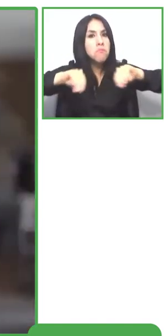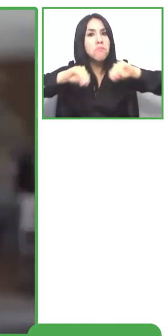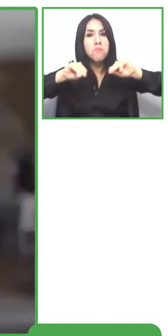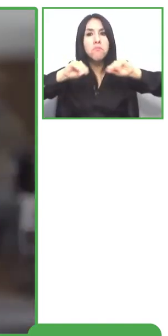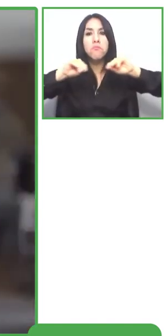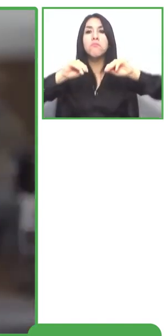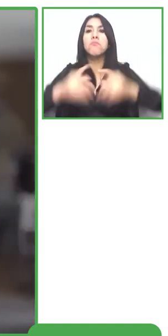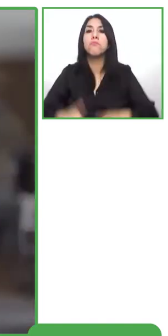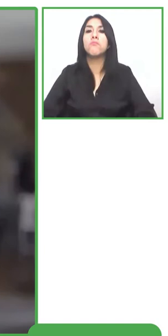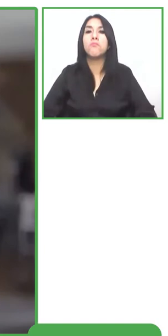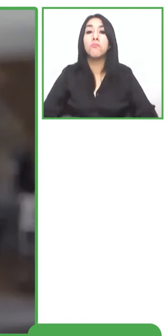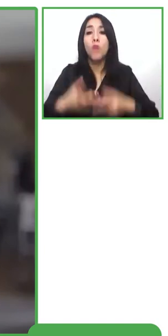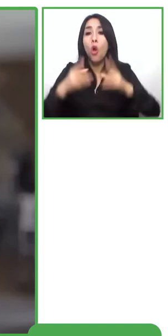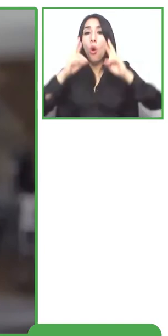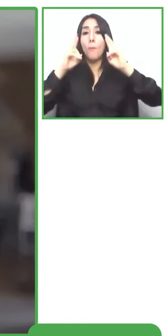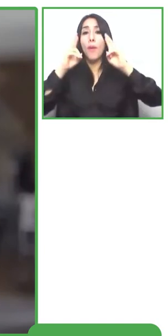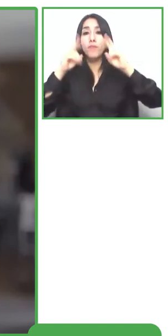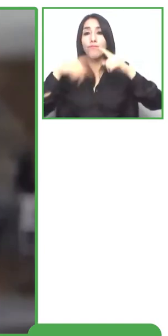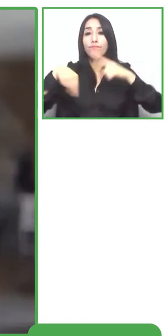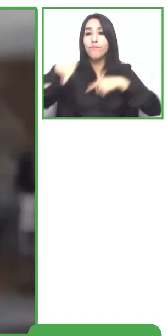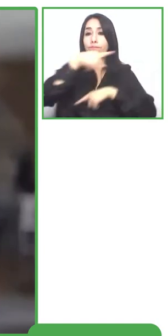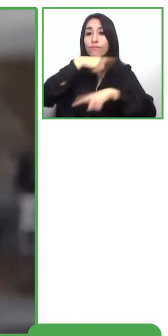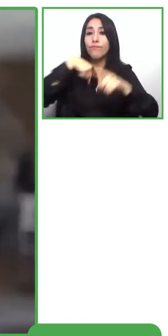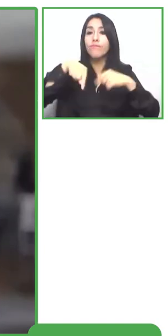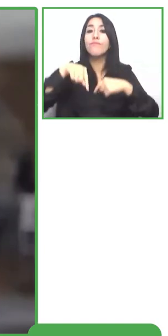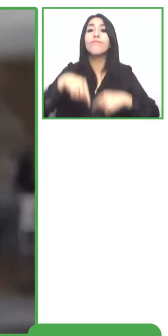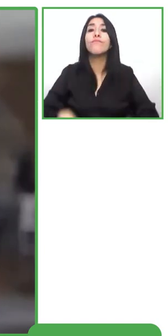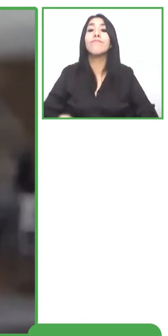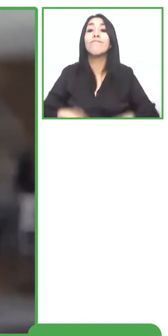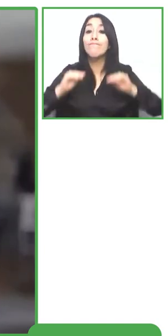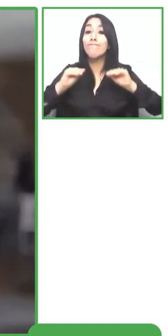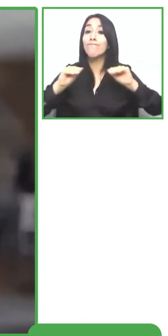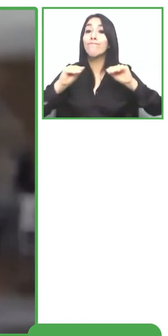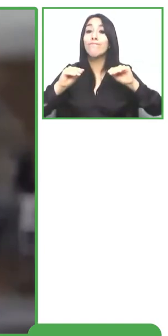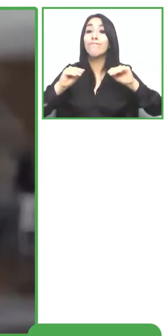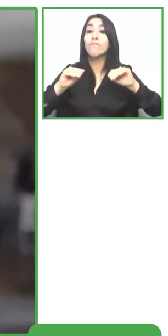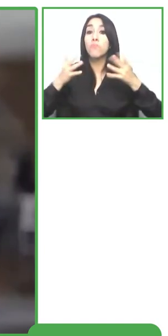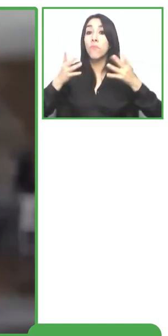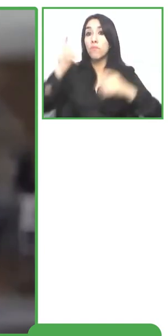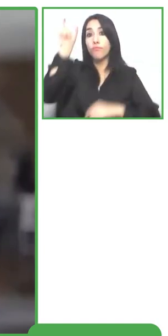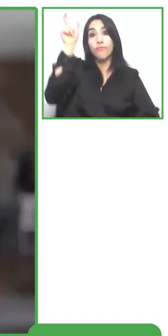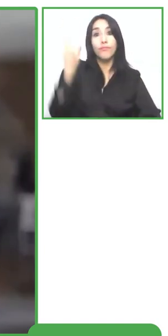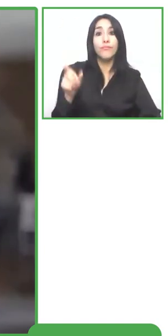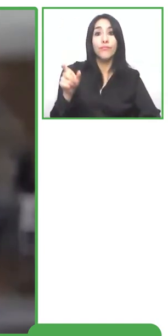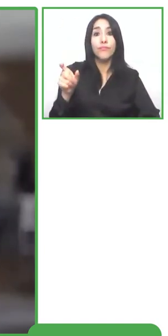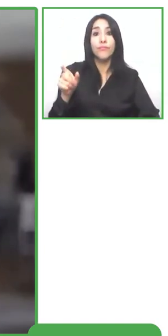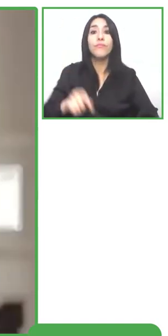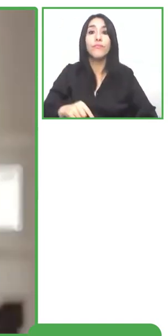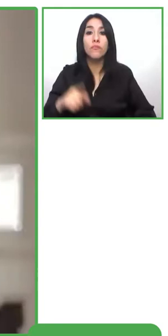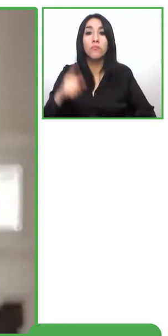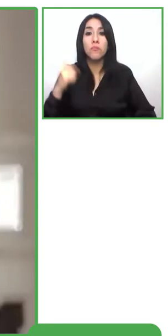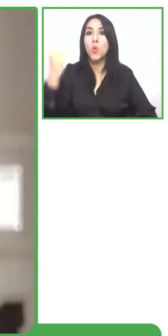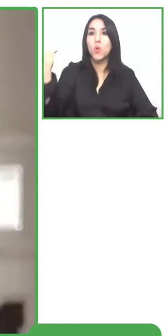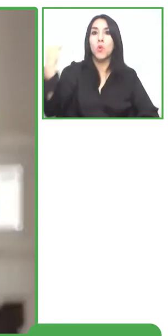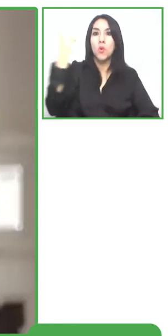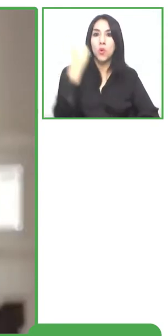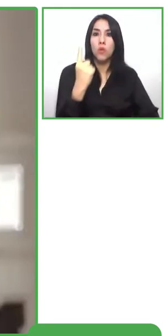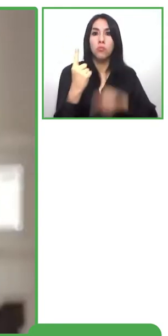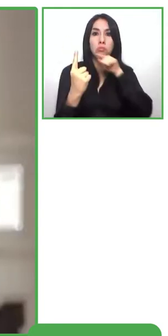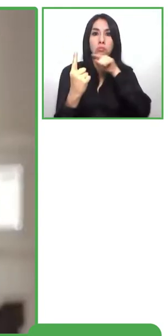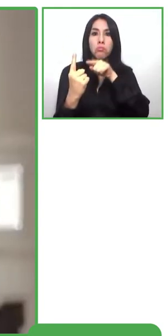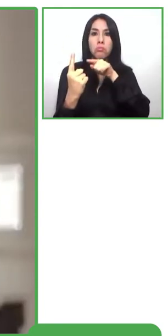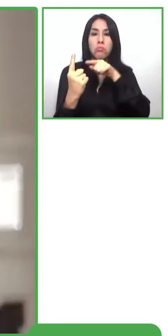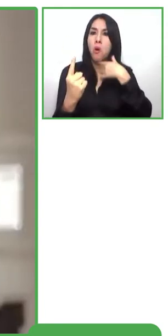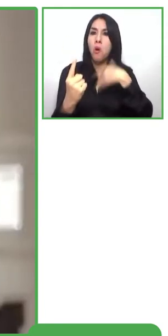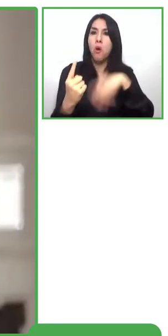And these people using the language, the kitchen language, to show that they're so capable is